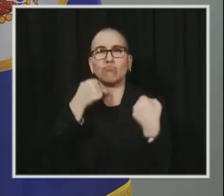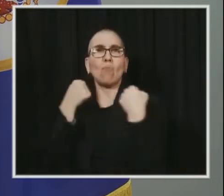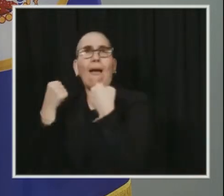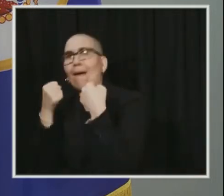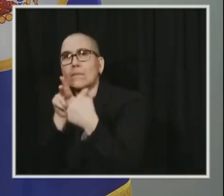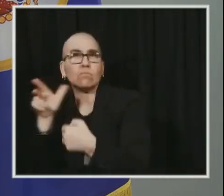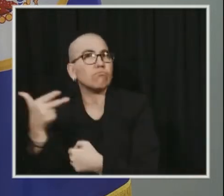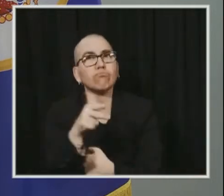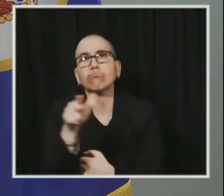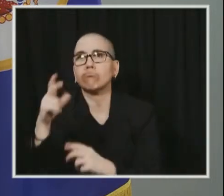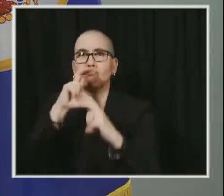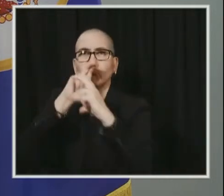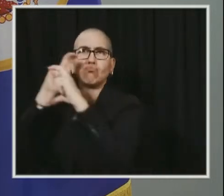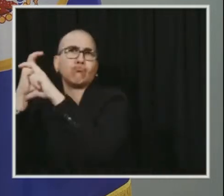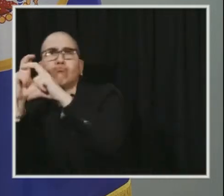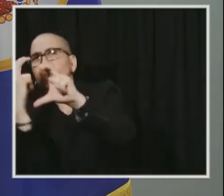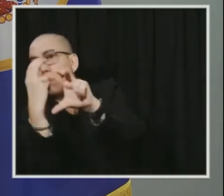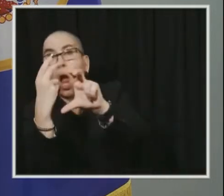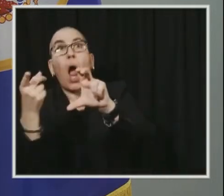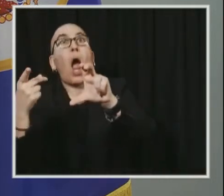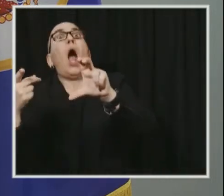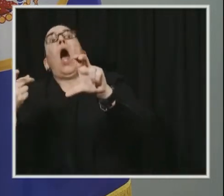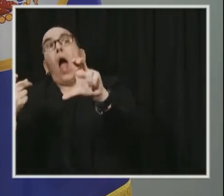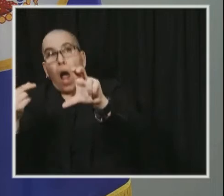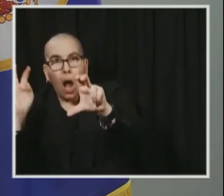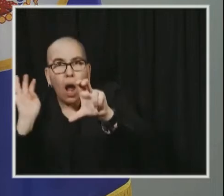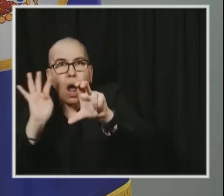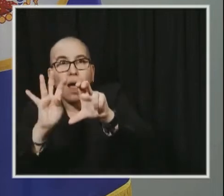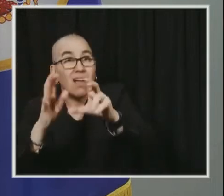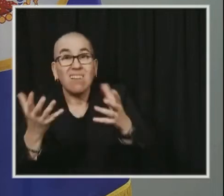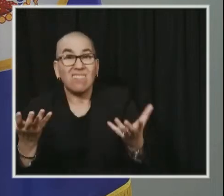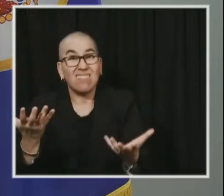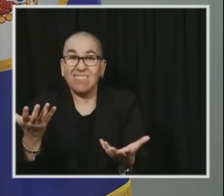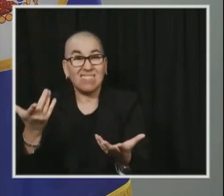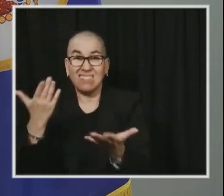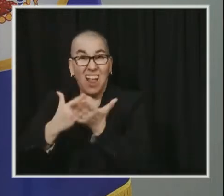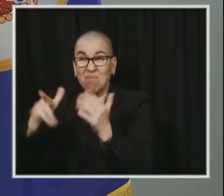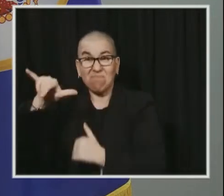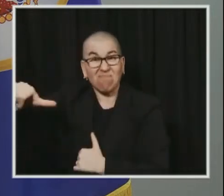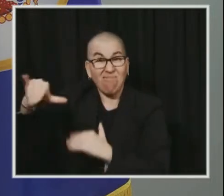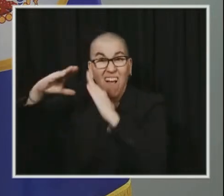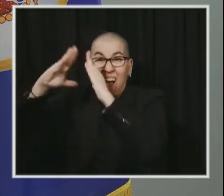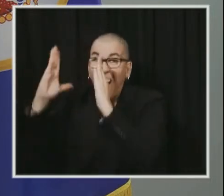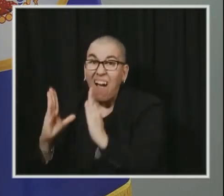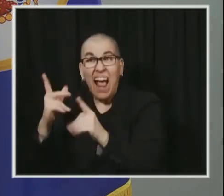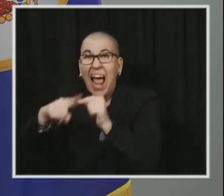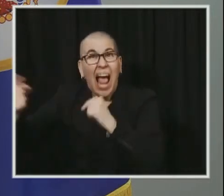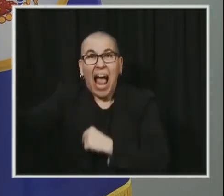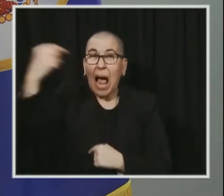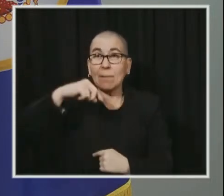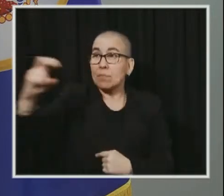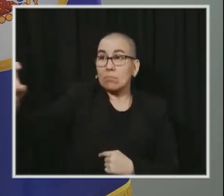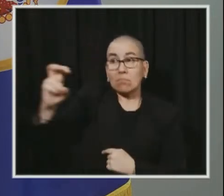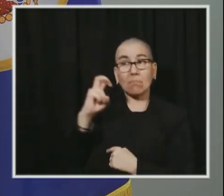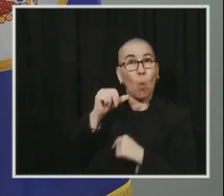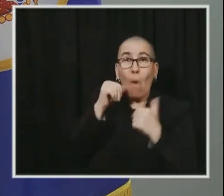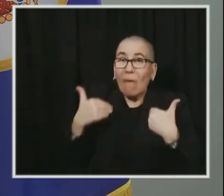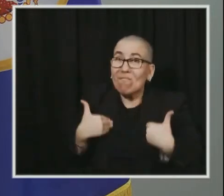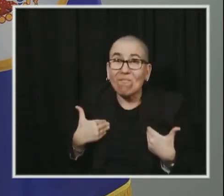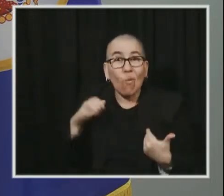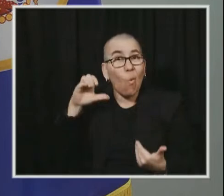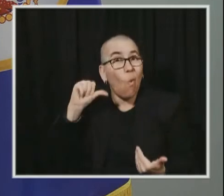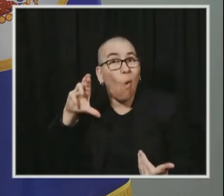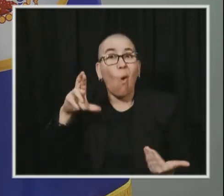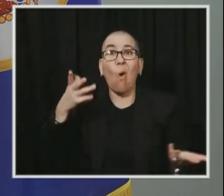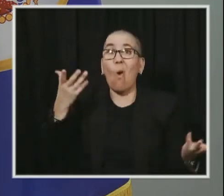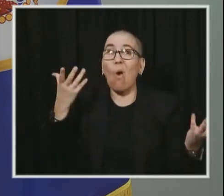of various reasons, like lack of mobility, may not otherwise receive the vaccine. This team covers a 38-county area